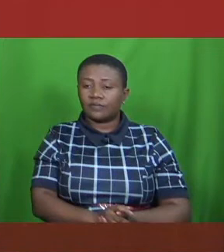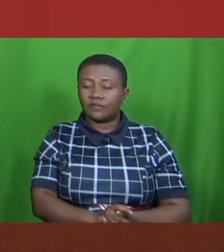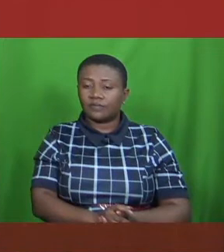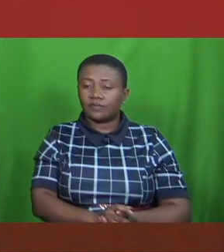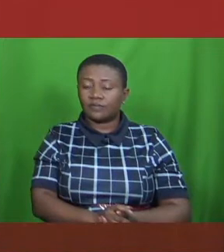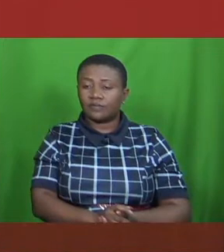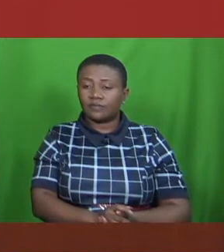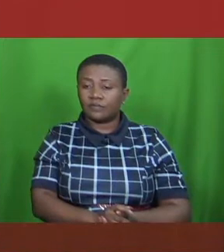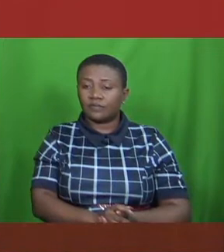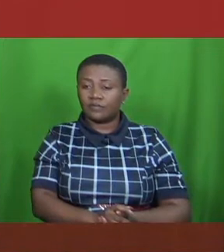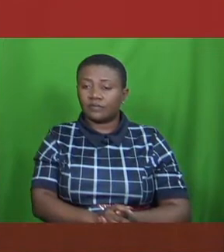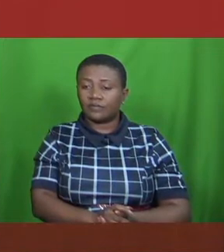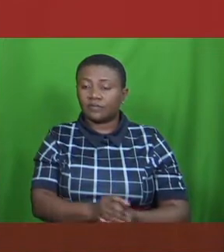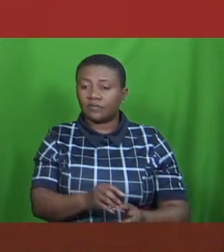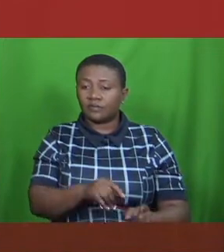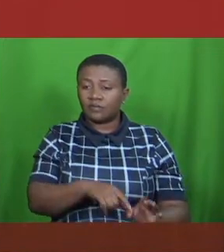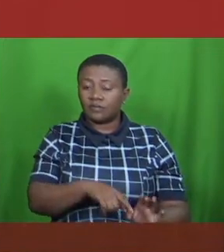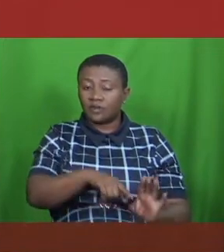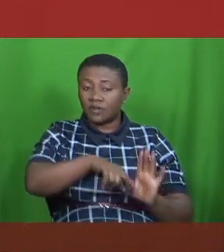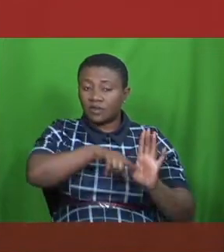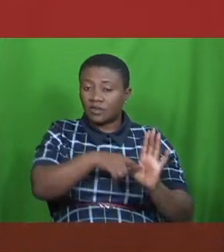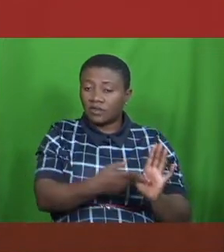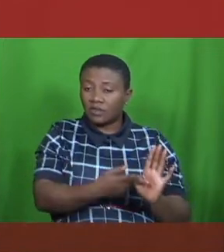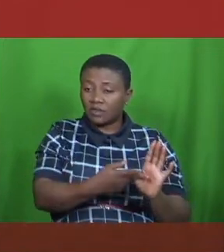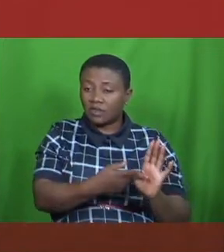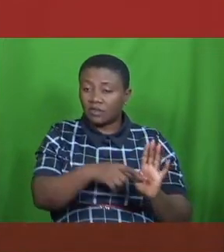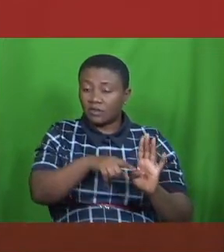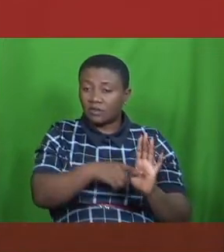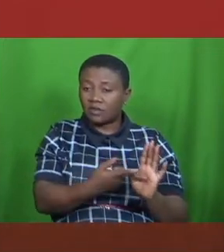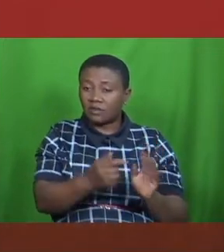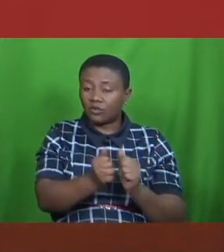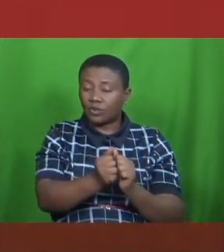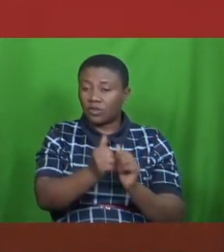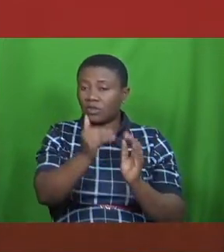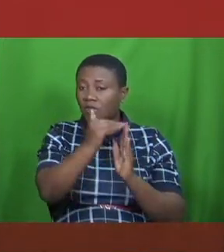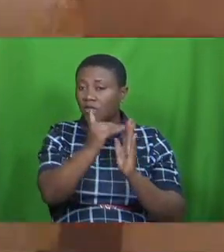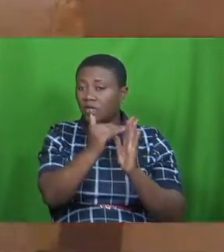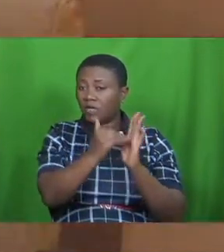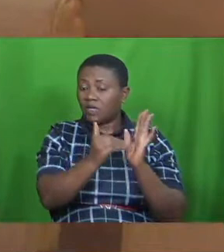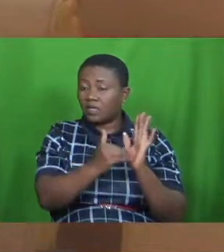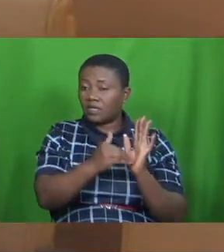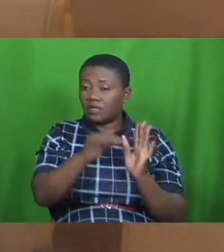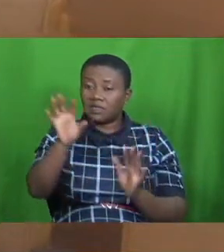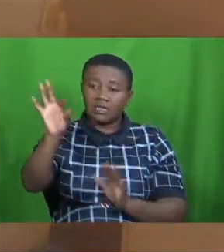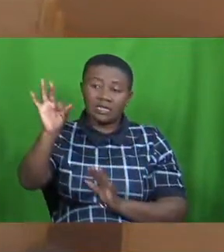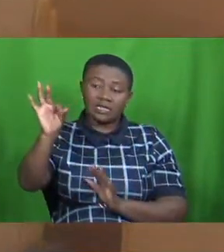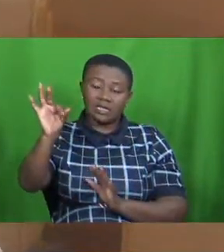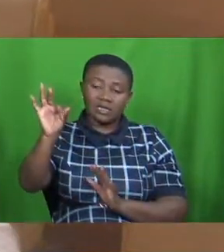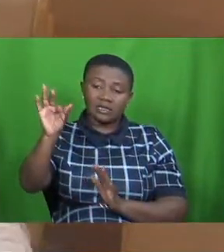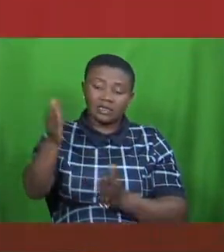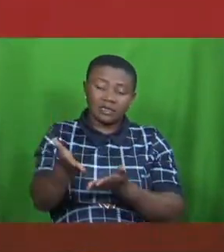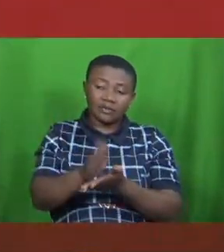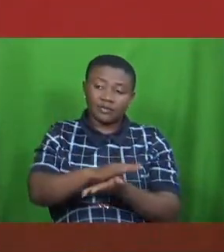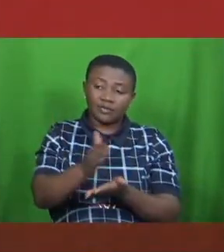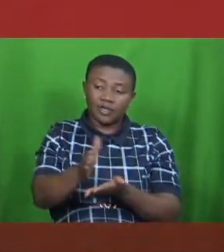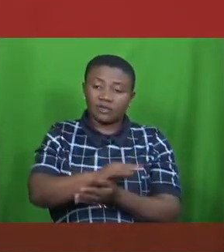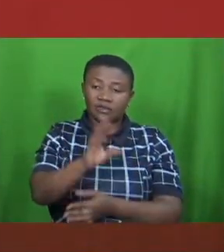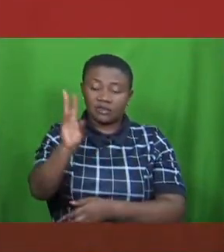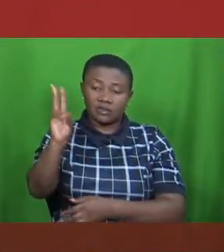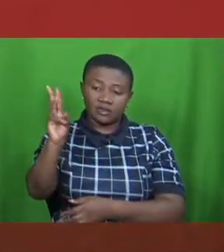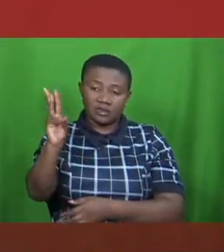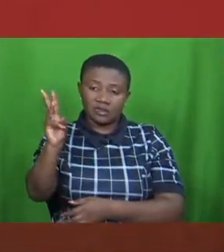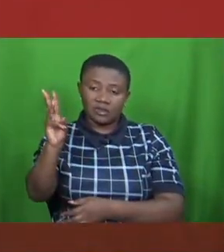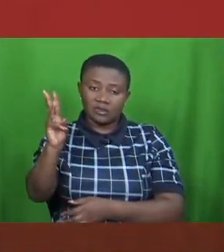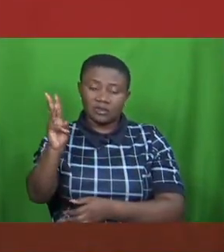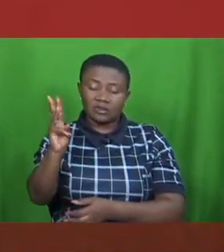item On page 16, item 19. Item 19